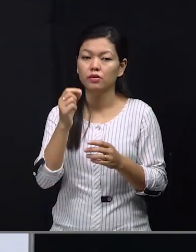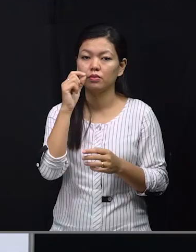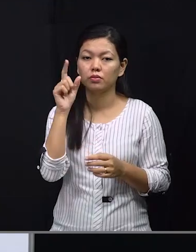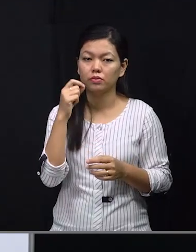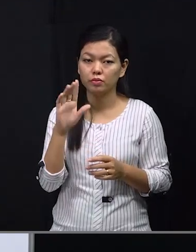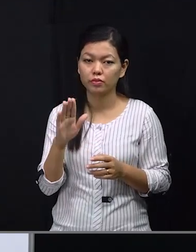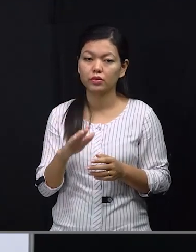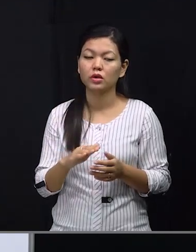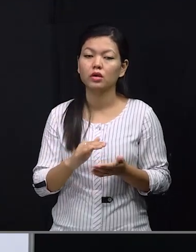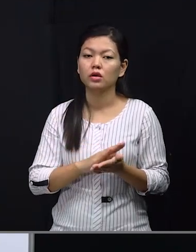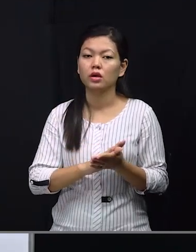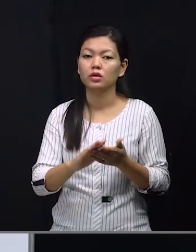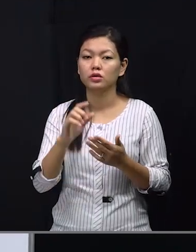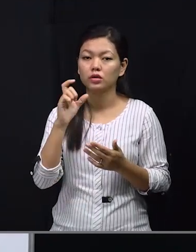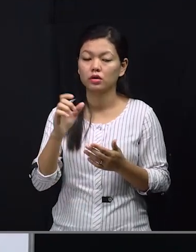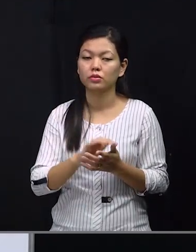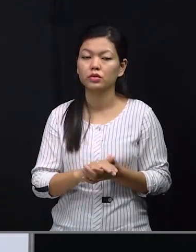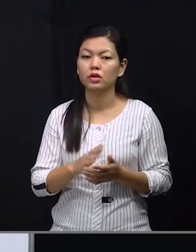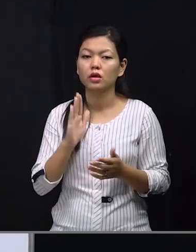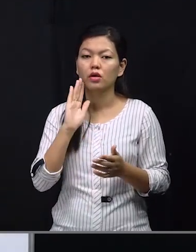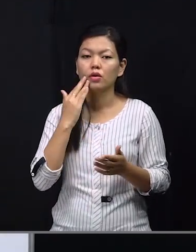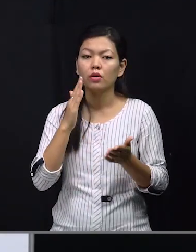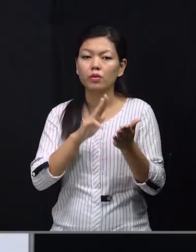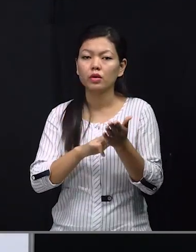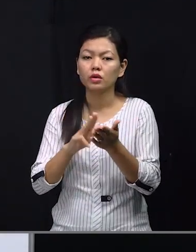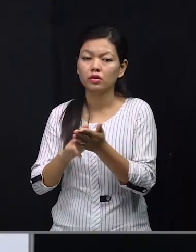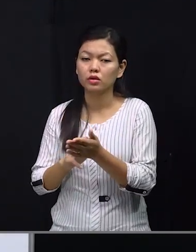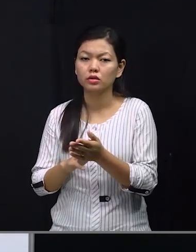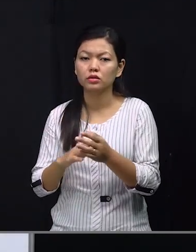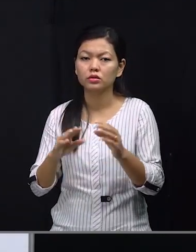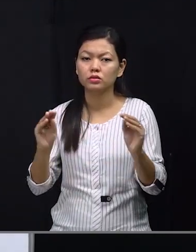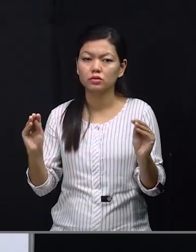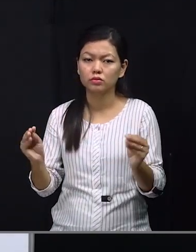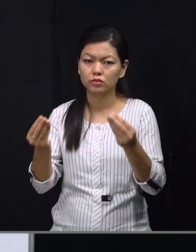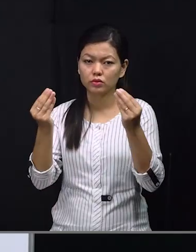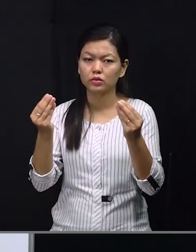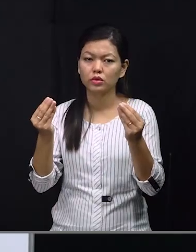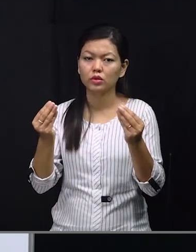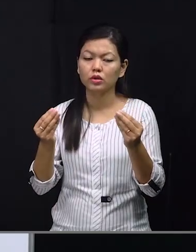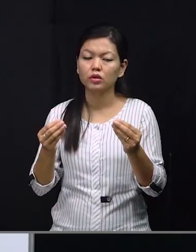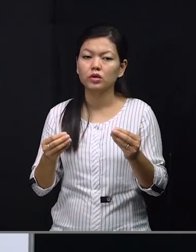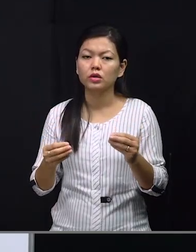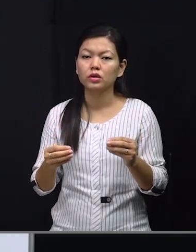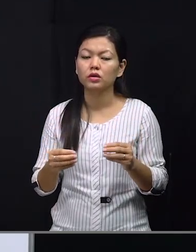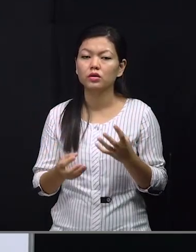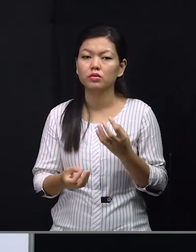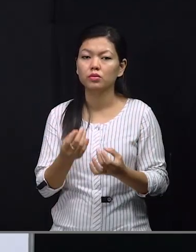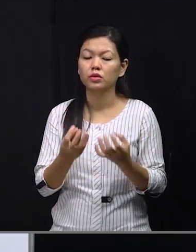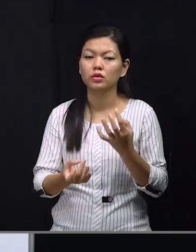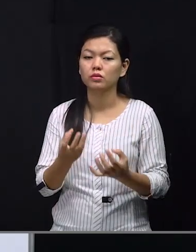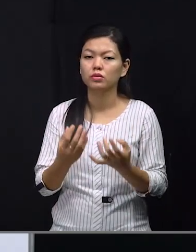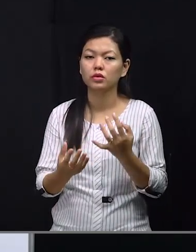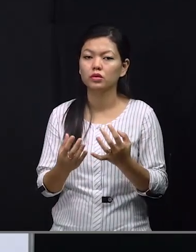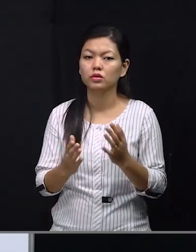molecular mass is more, the van der Waals forces of attraction will be more, and therefore boiling point will be